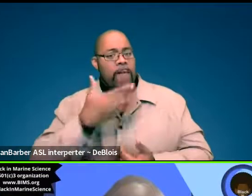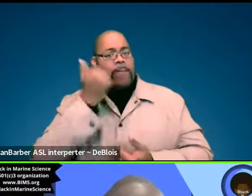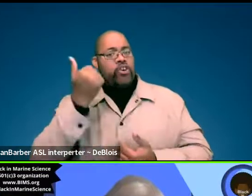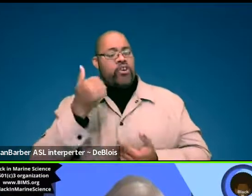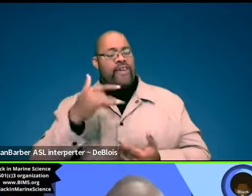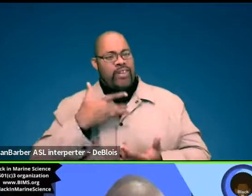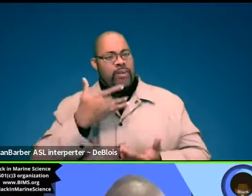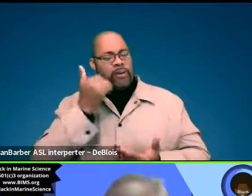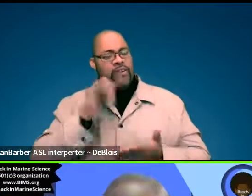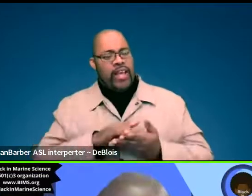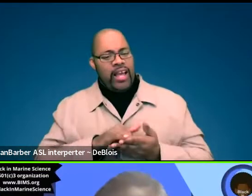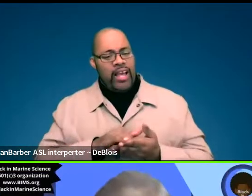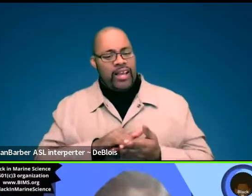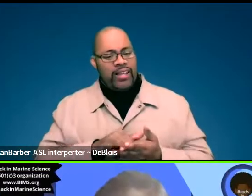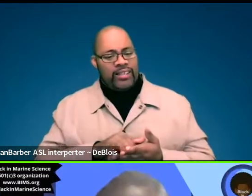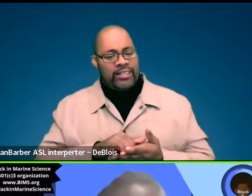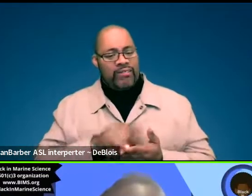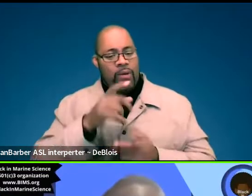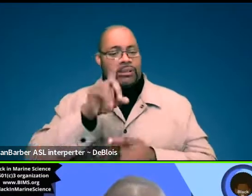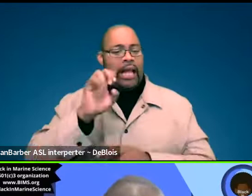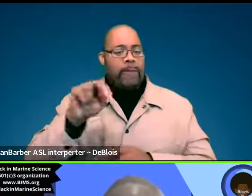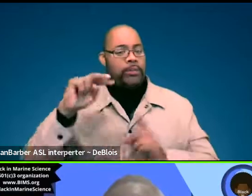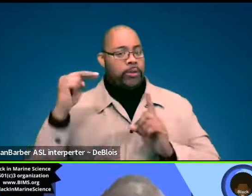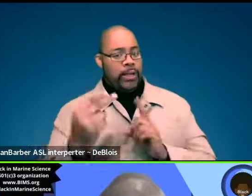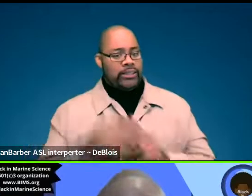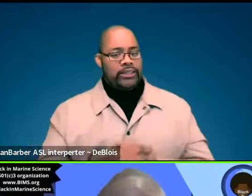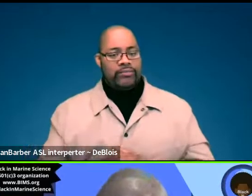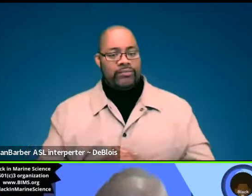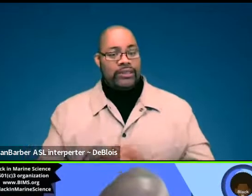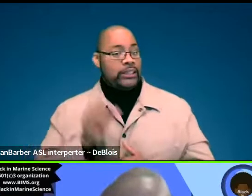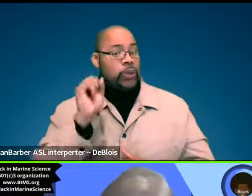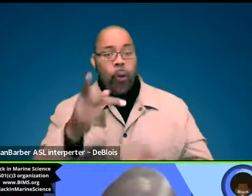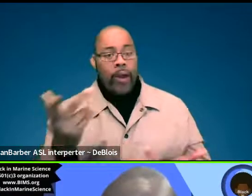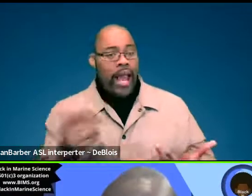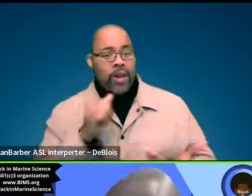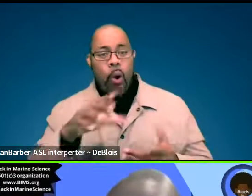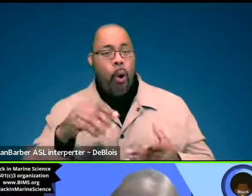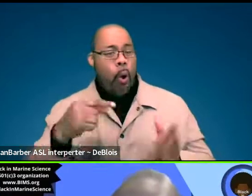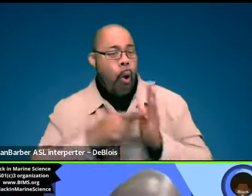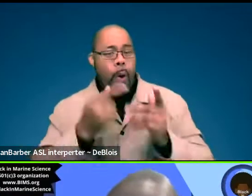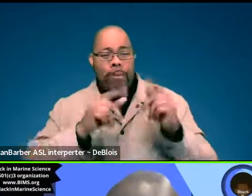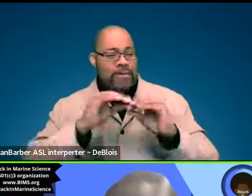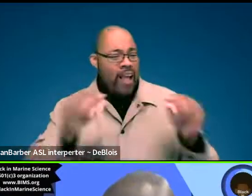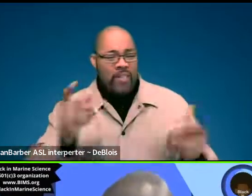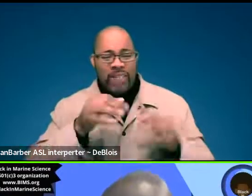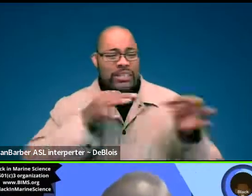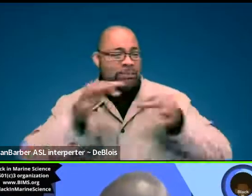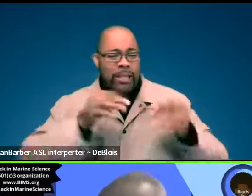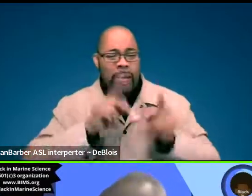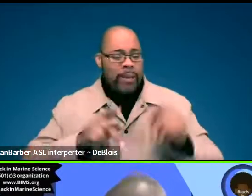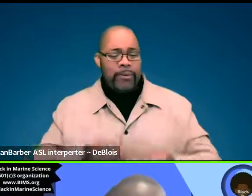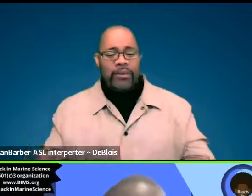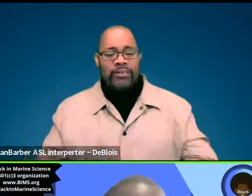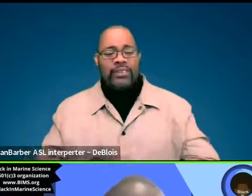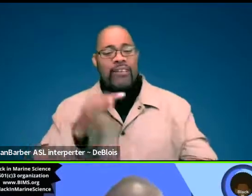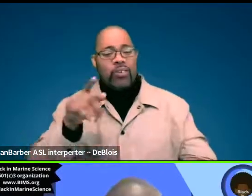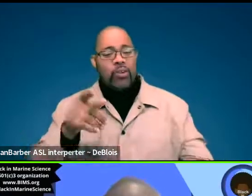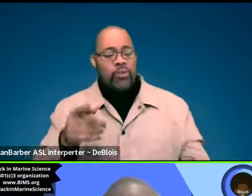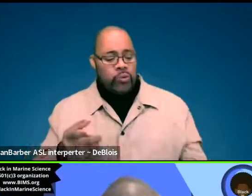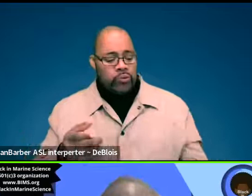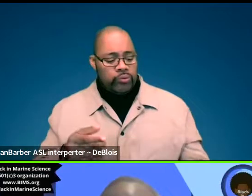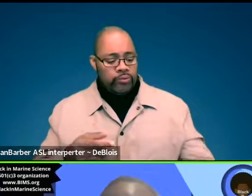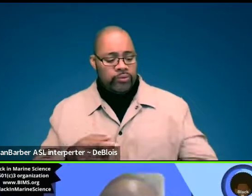that from Diamond's perspective, like, it's okay. You don't owe nobody nothing. You don't have to explain to people if